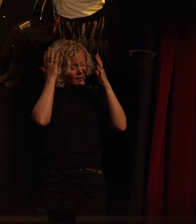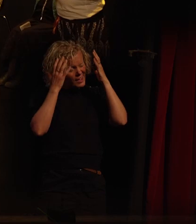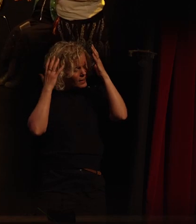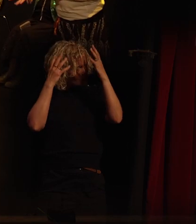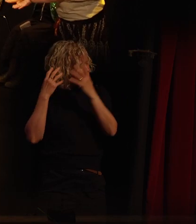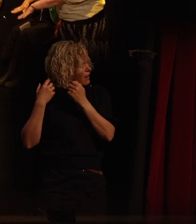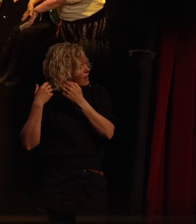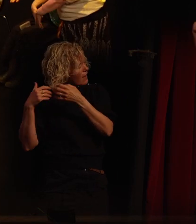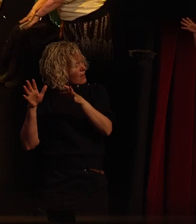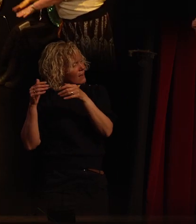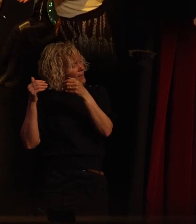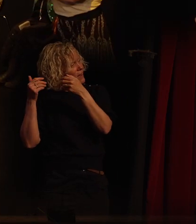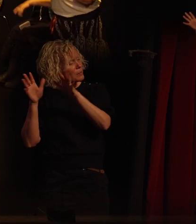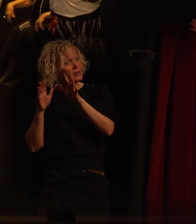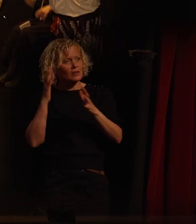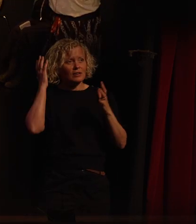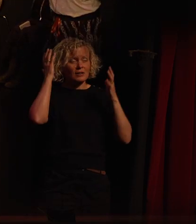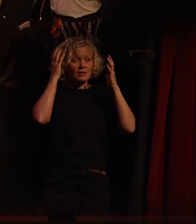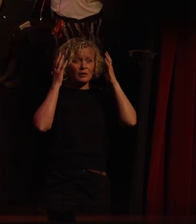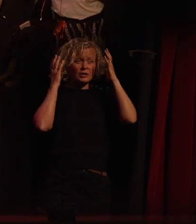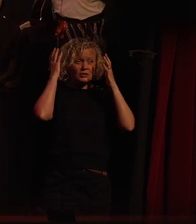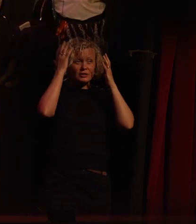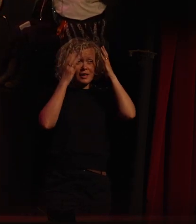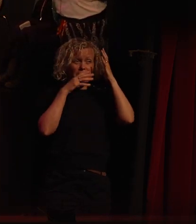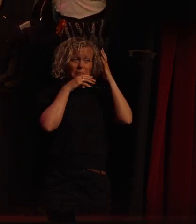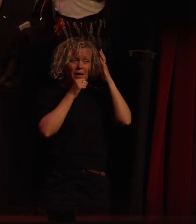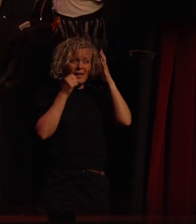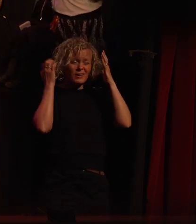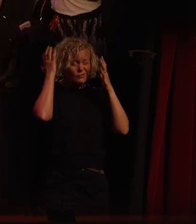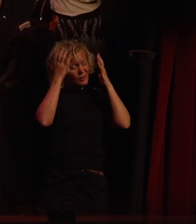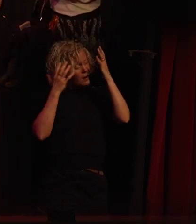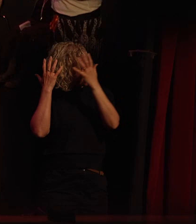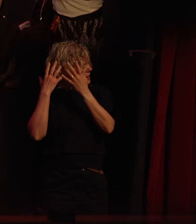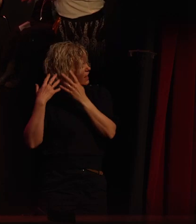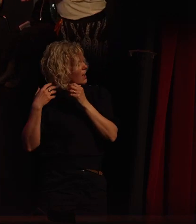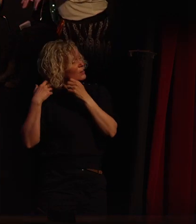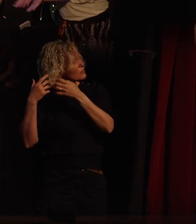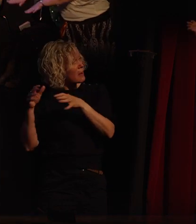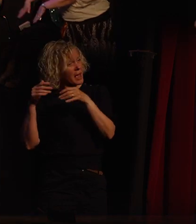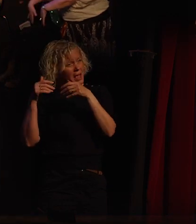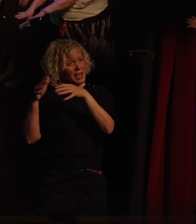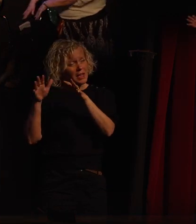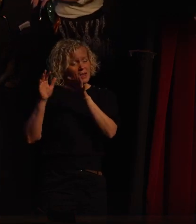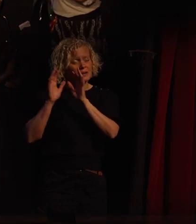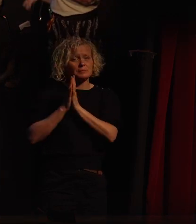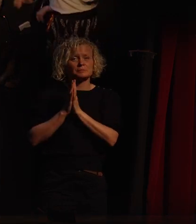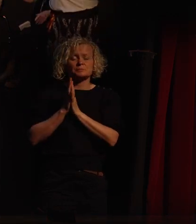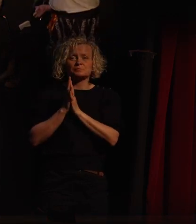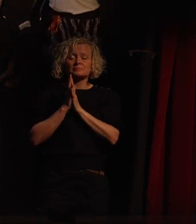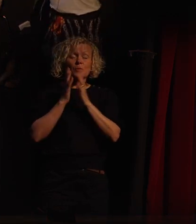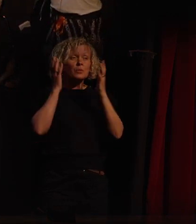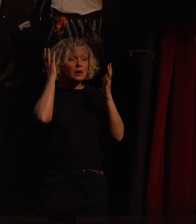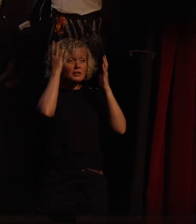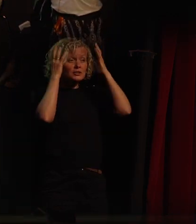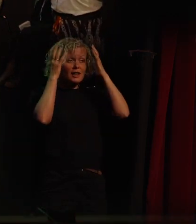The lick. Out of my hair. I went and washed that man. Out of my hair. I